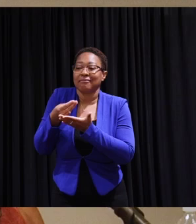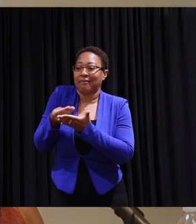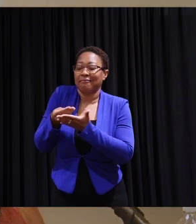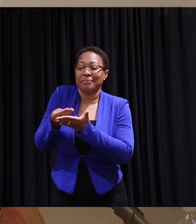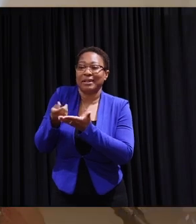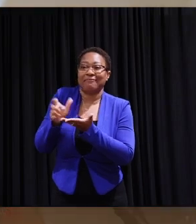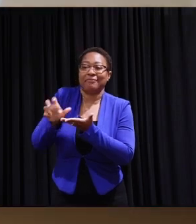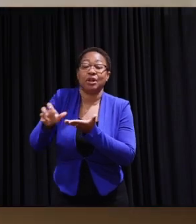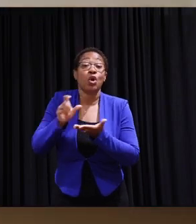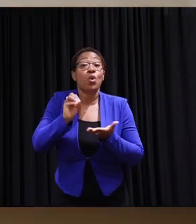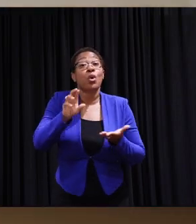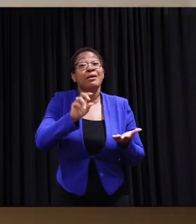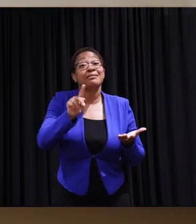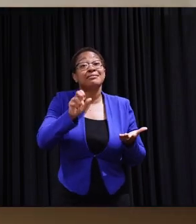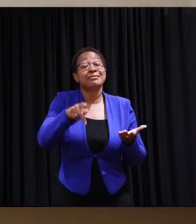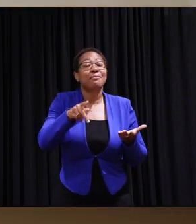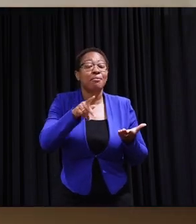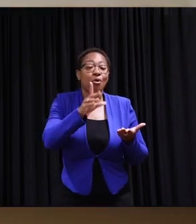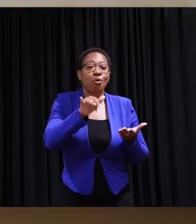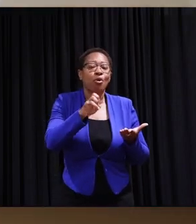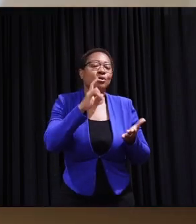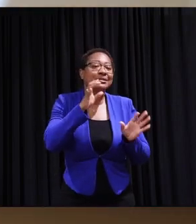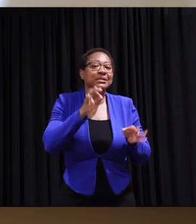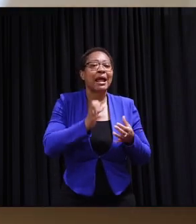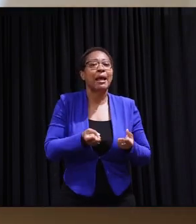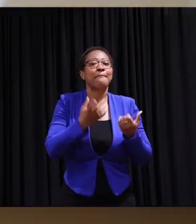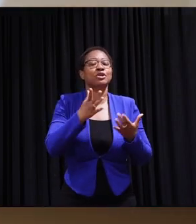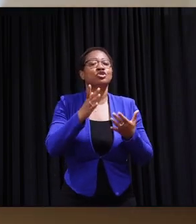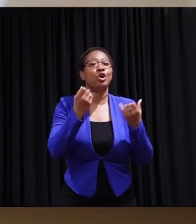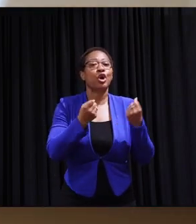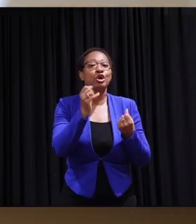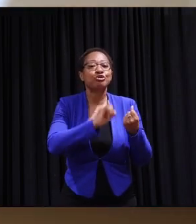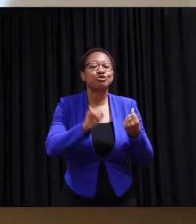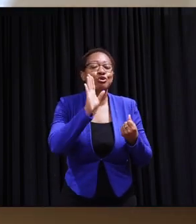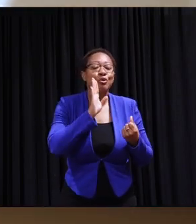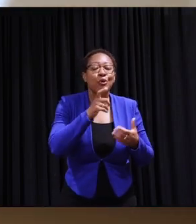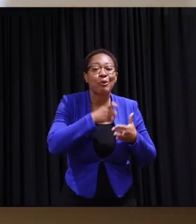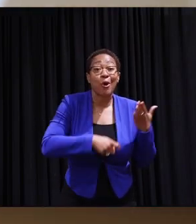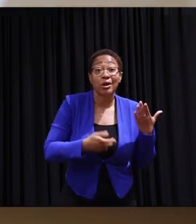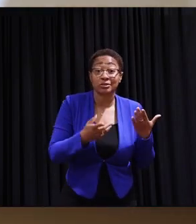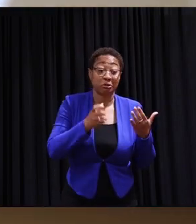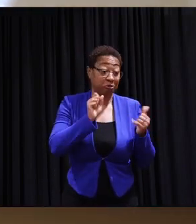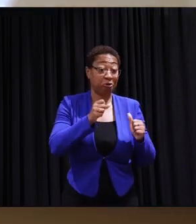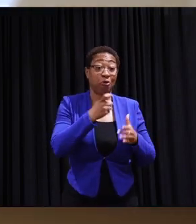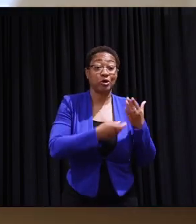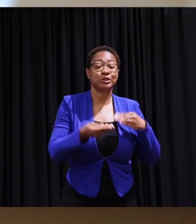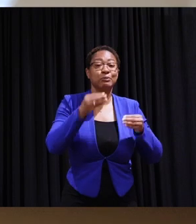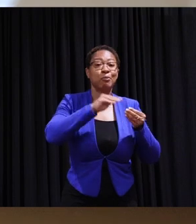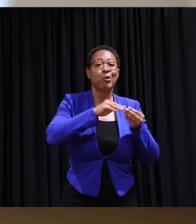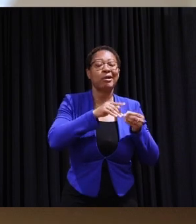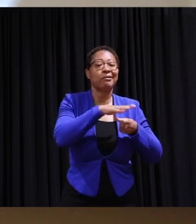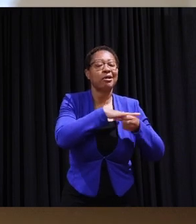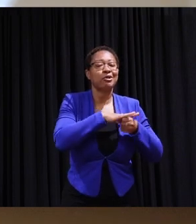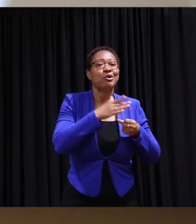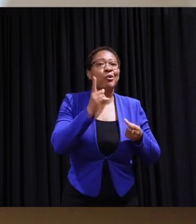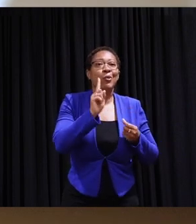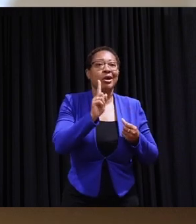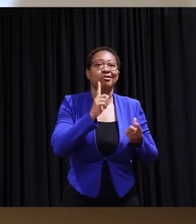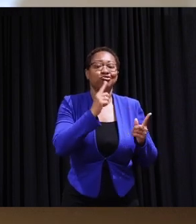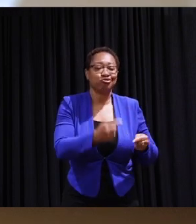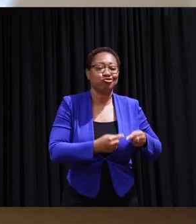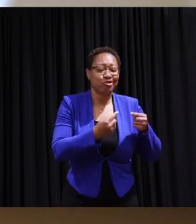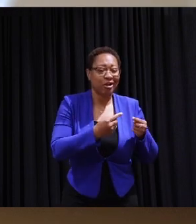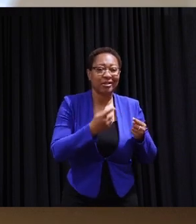even like the zip codes determining how much your car insurance is going to be maybe costing more in areas where you're already